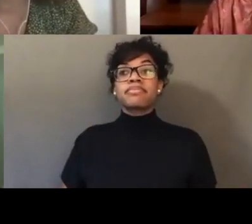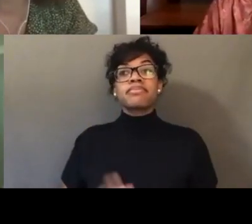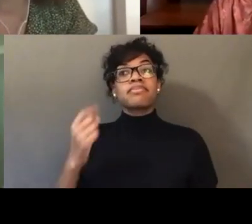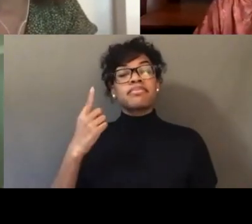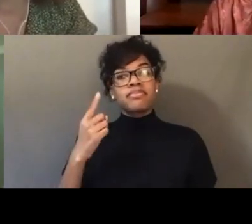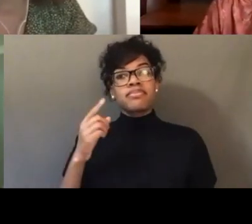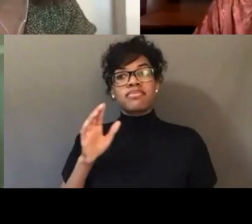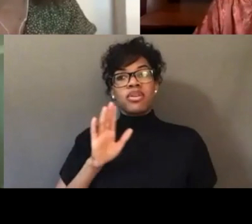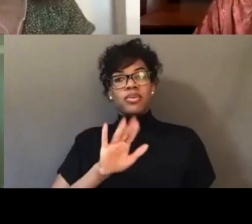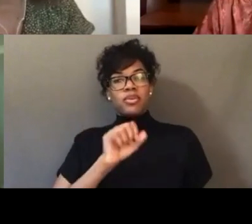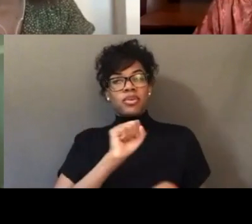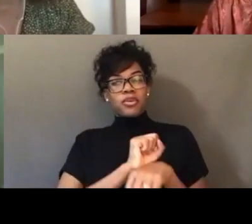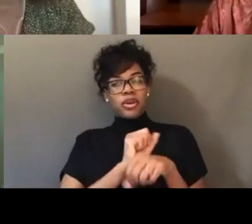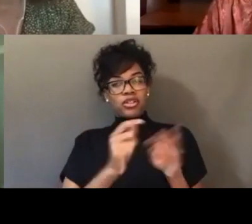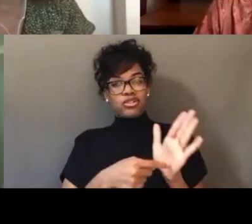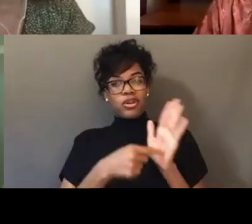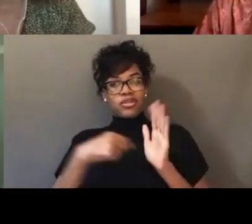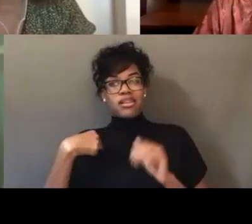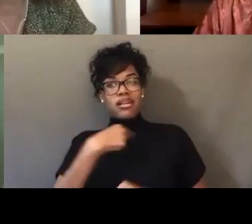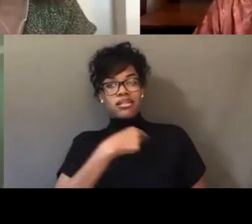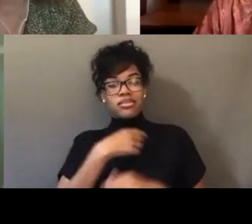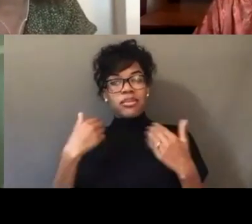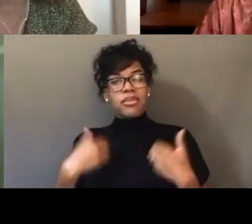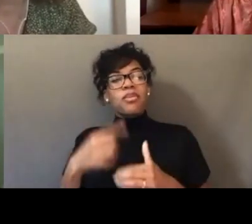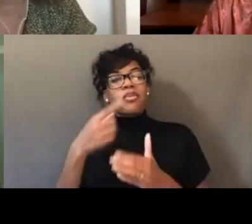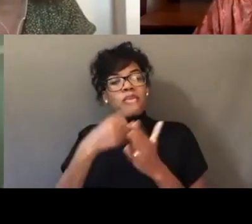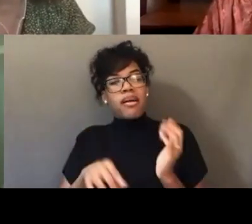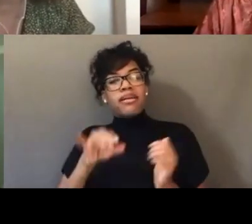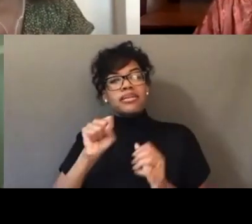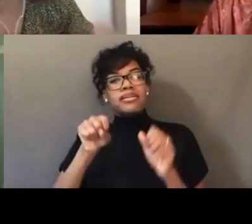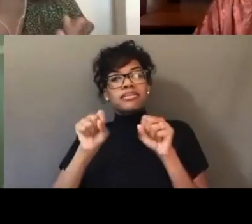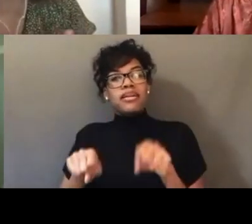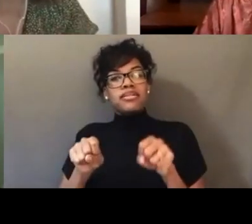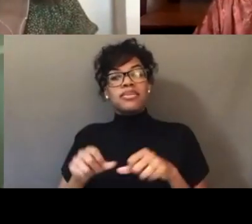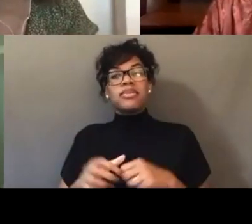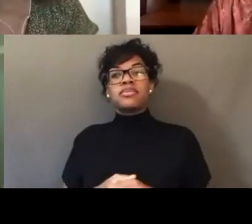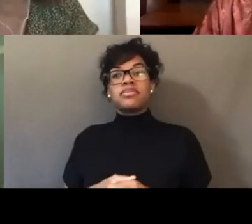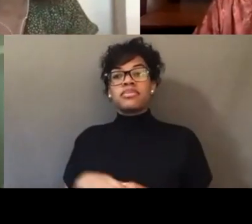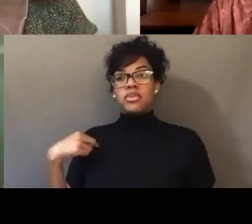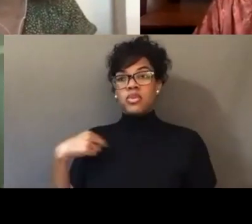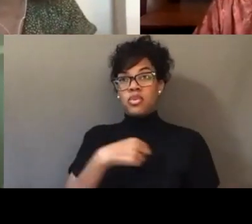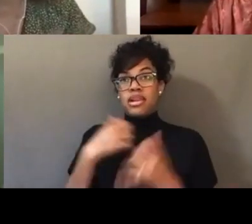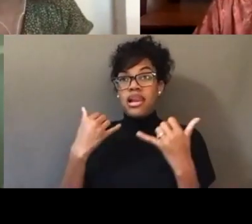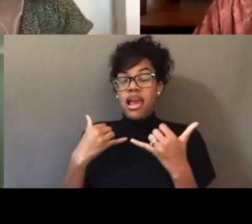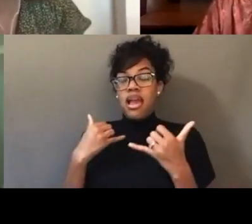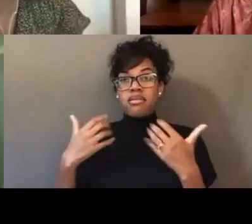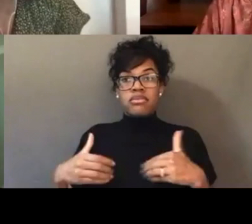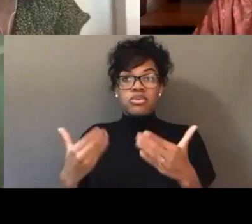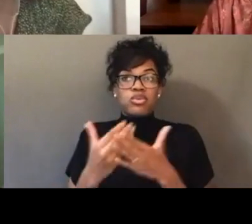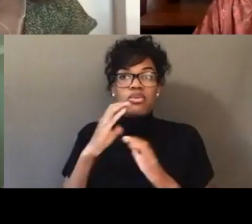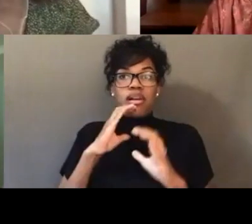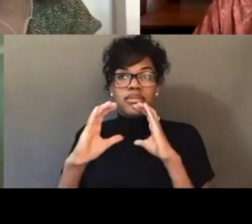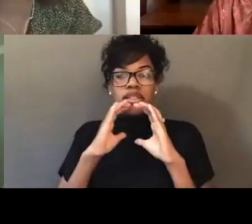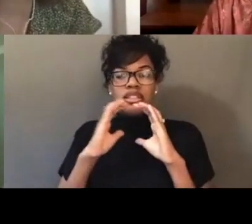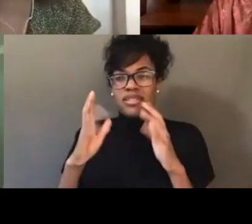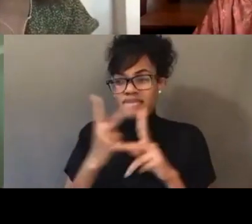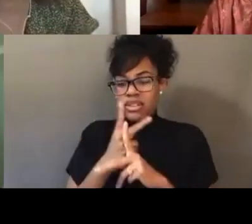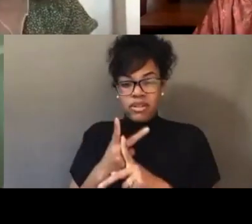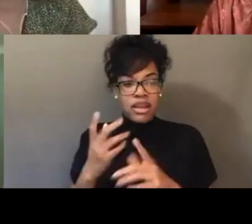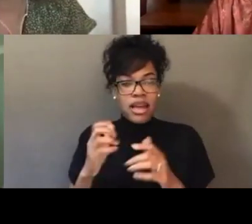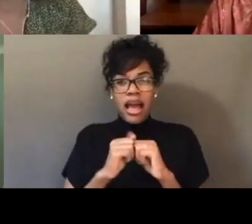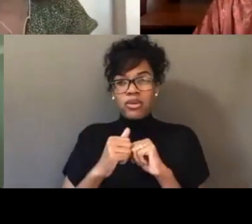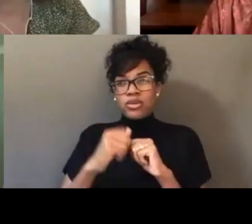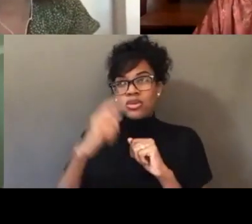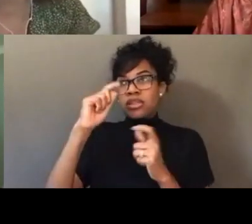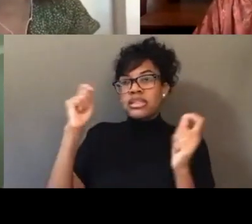many folks now are having conversations about reimagining education. Organizers have shown us what is possible. So how do we